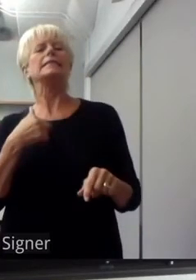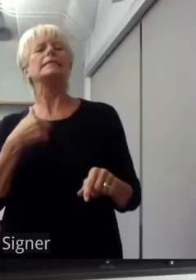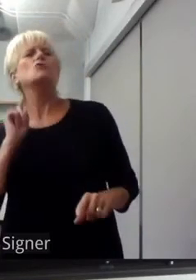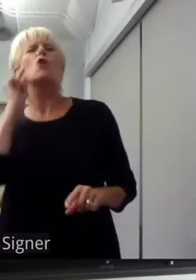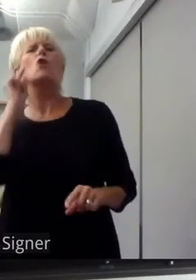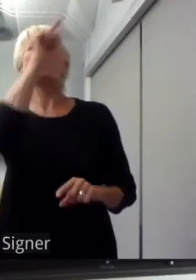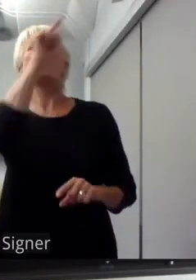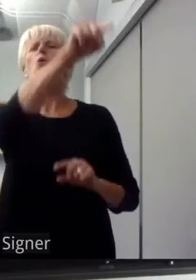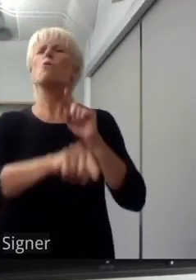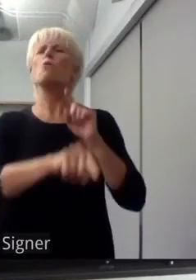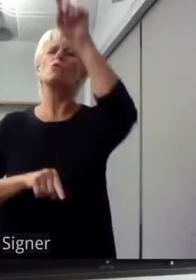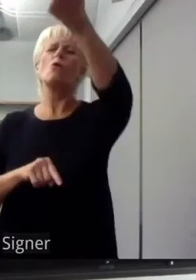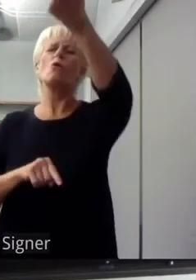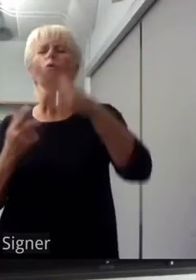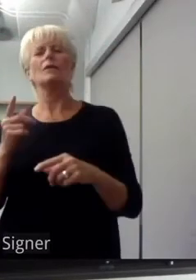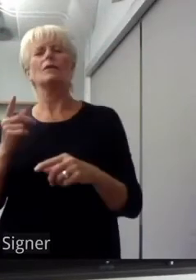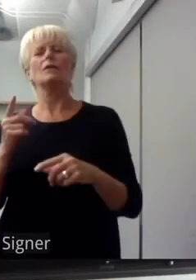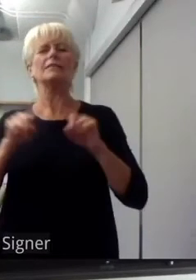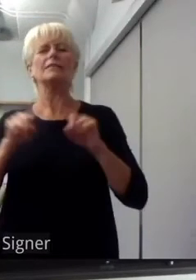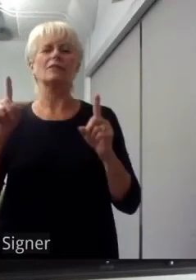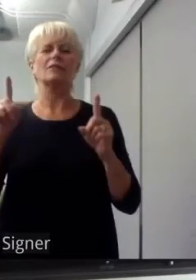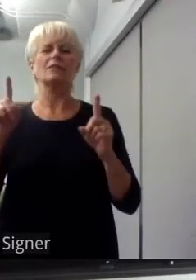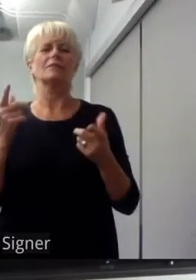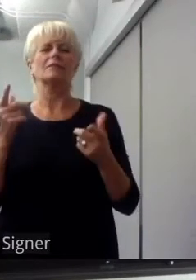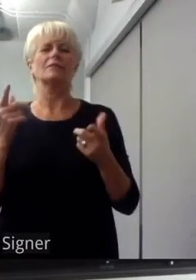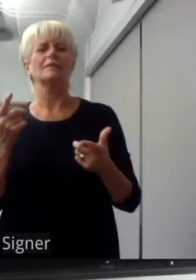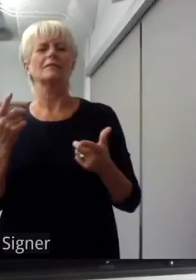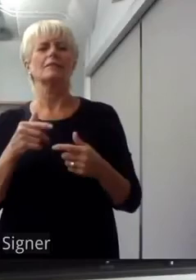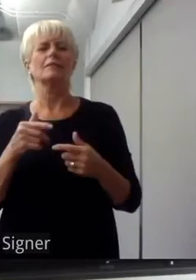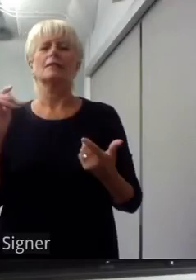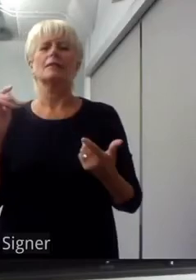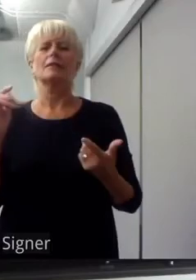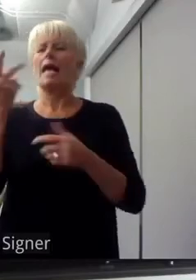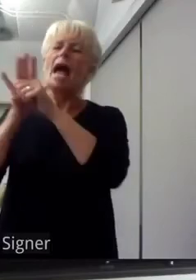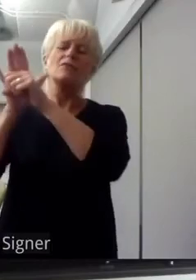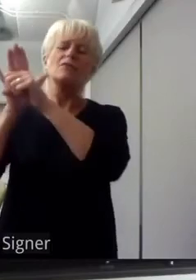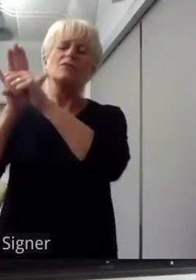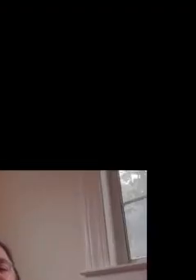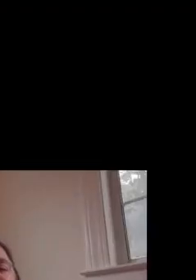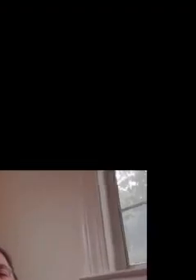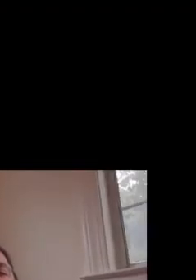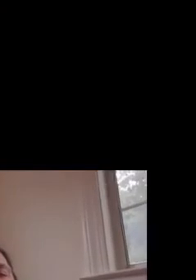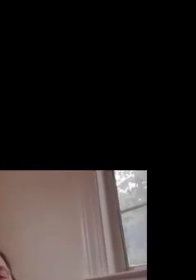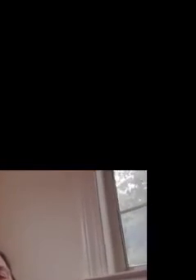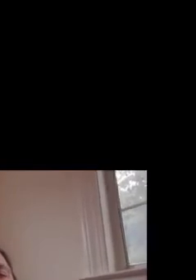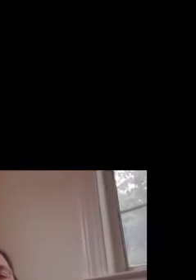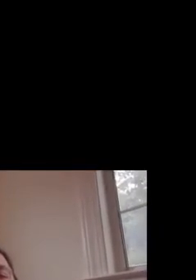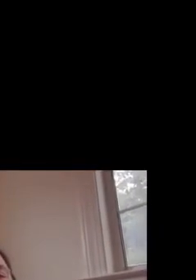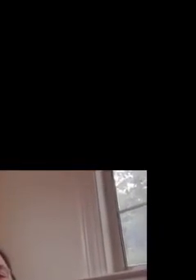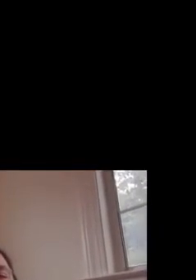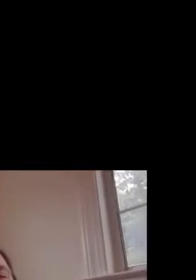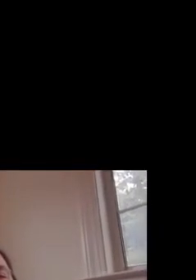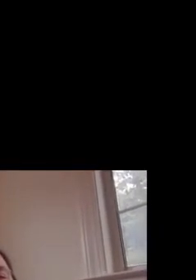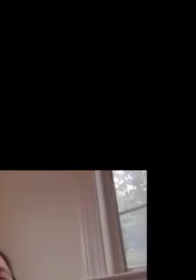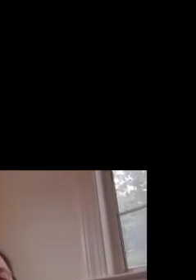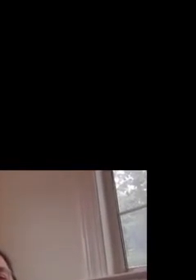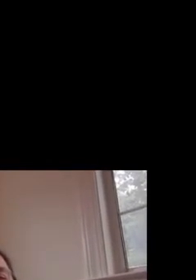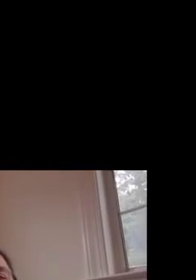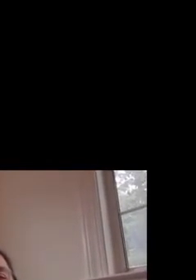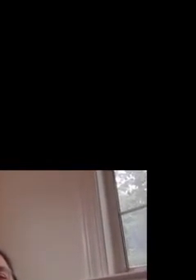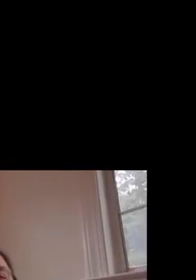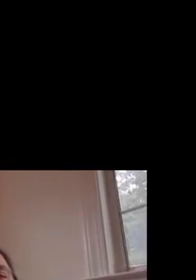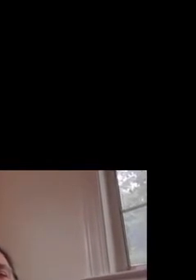as well as the advocacy community, public institutions, et cetera, to get a really wide range of views. Okay,